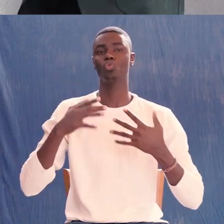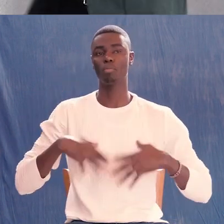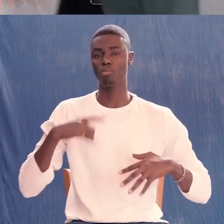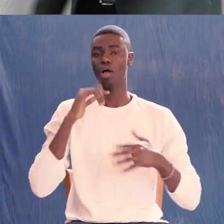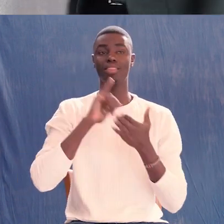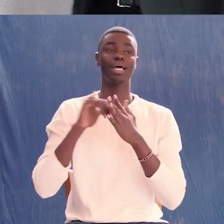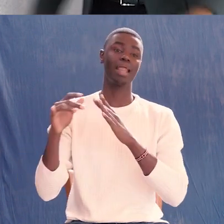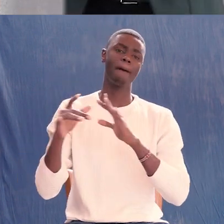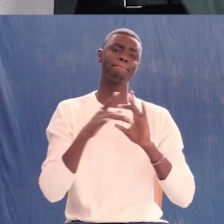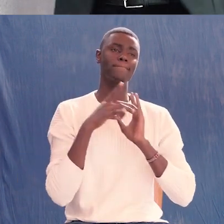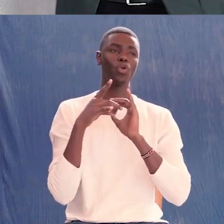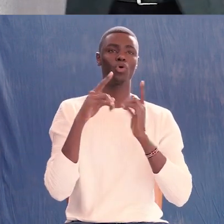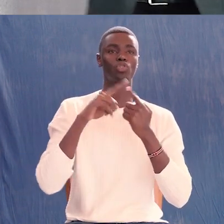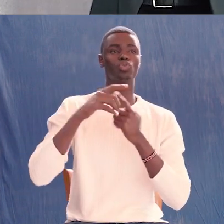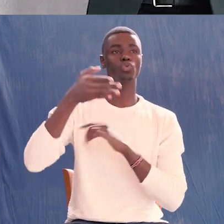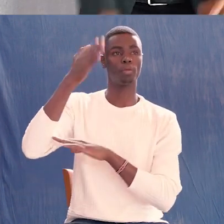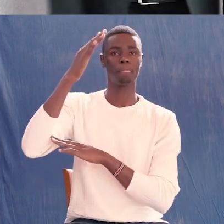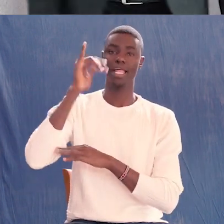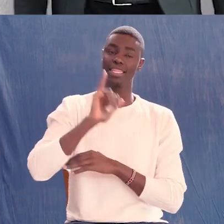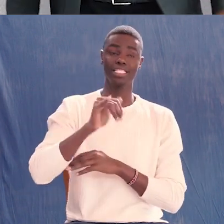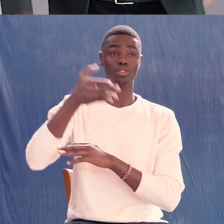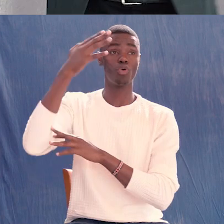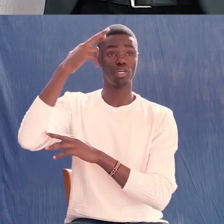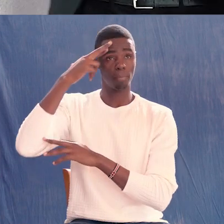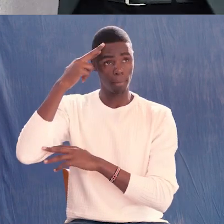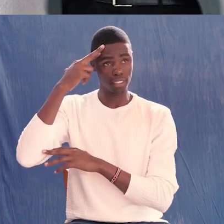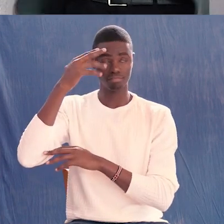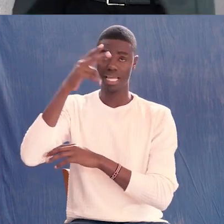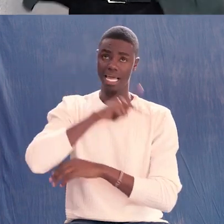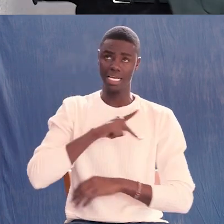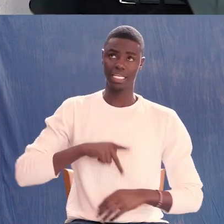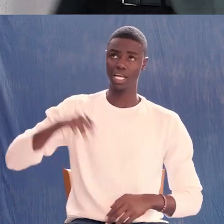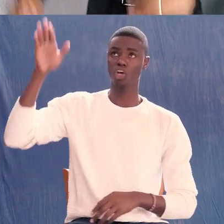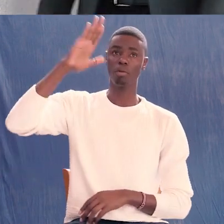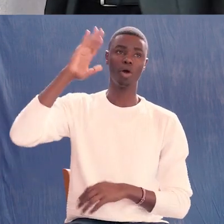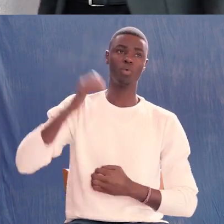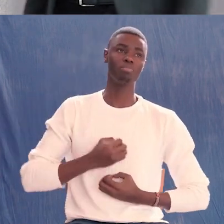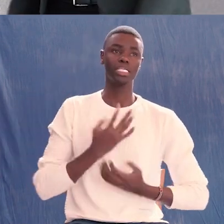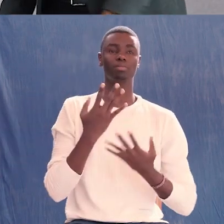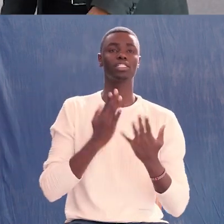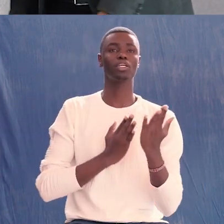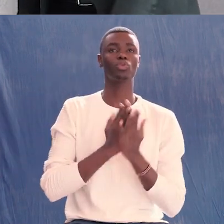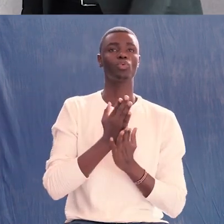belongs to him. This has always been God's purpose, that his kingdom would be expressed through his people.